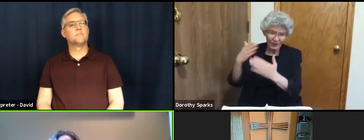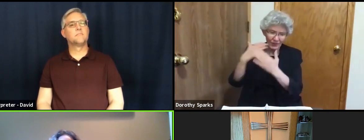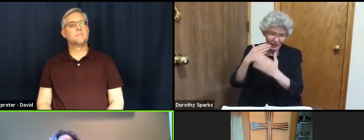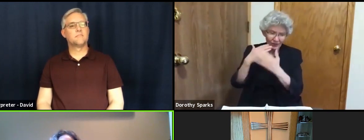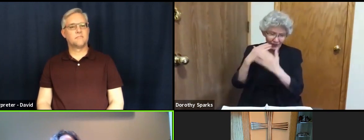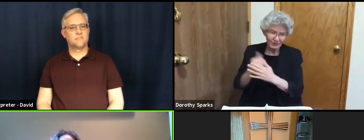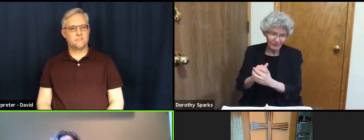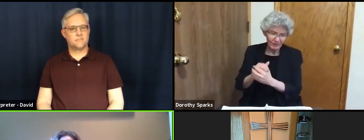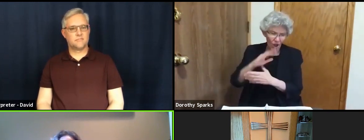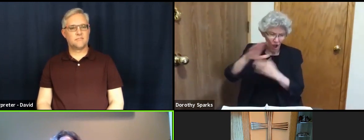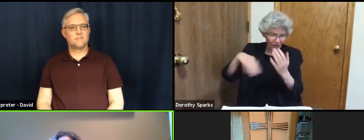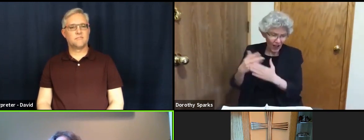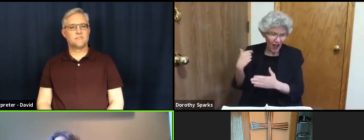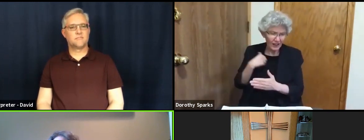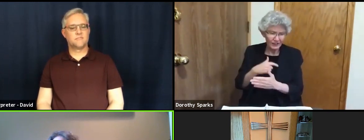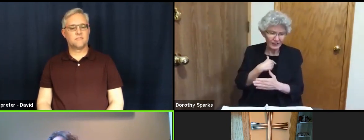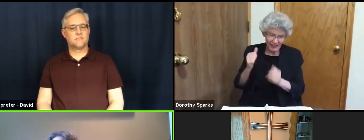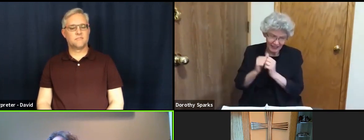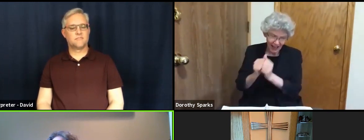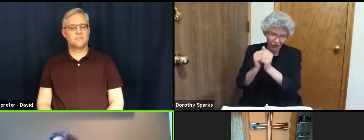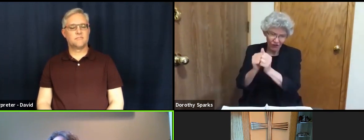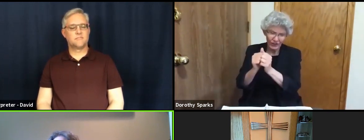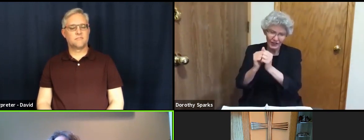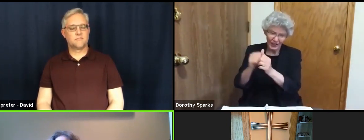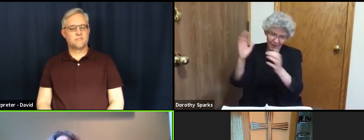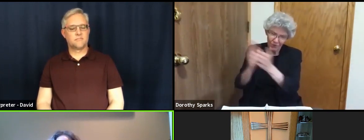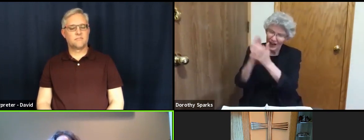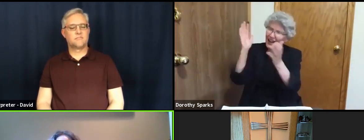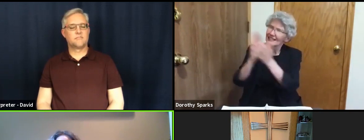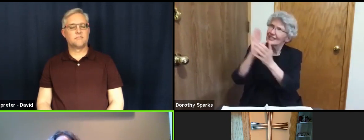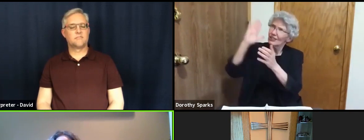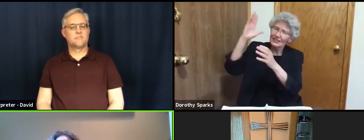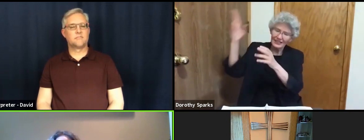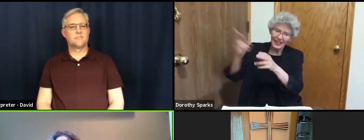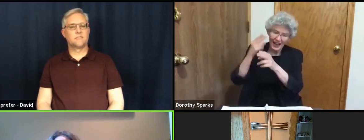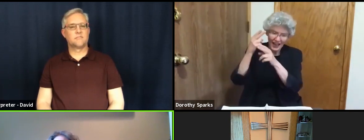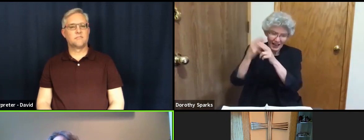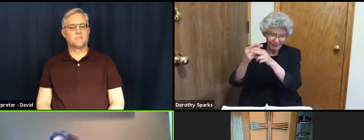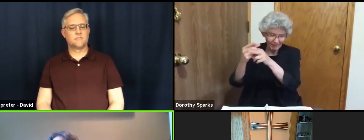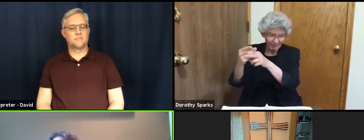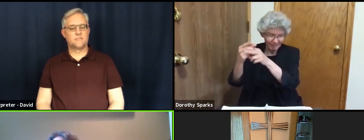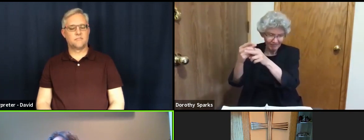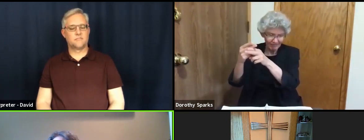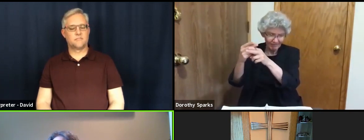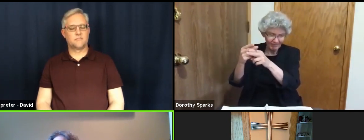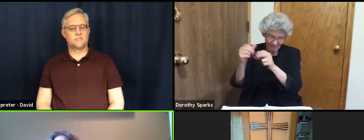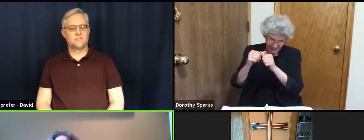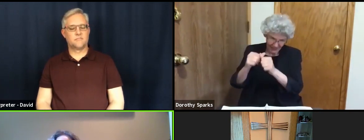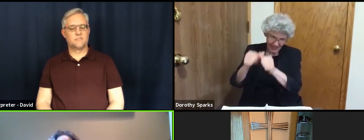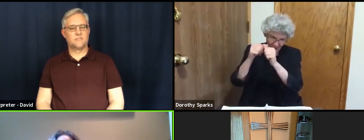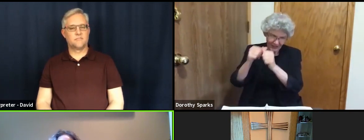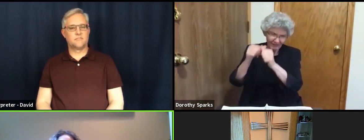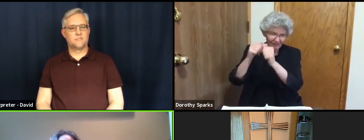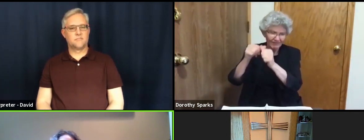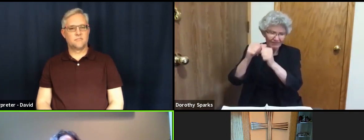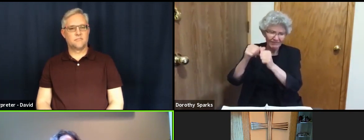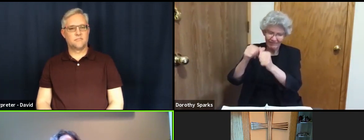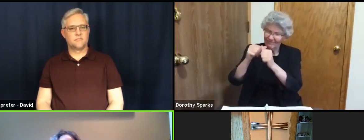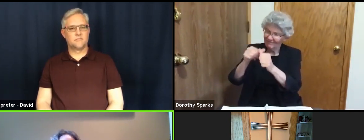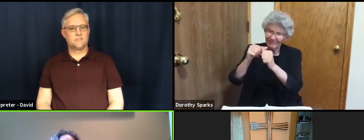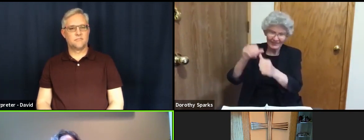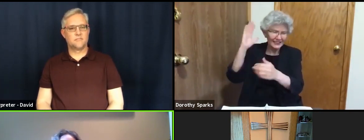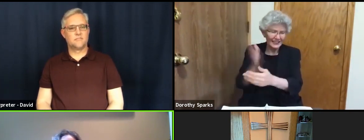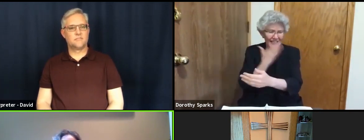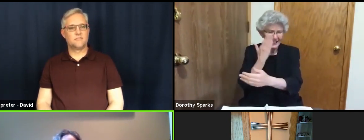we give thanks. And together we praise your name and join in